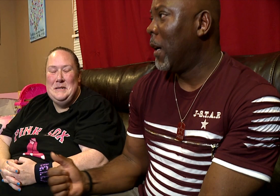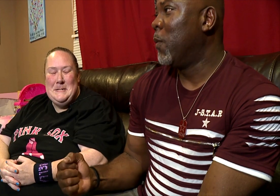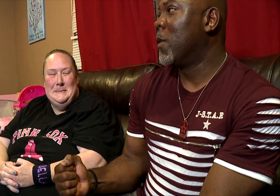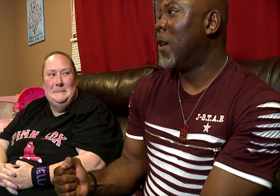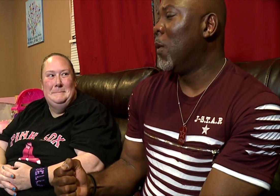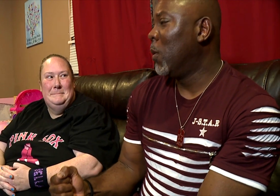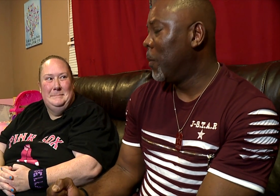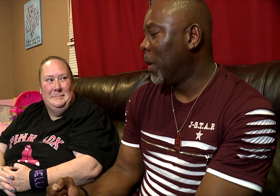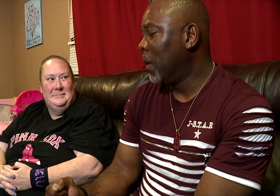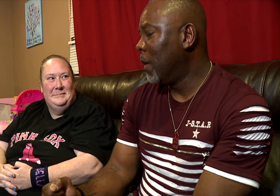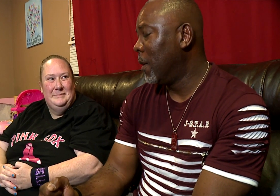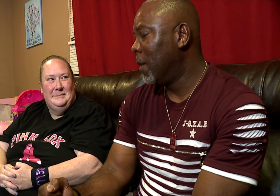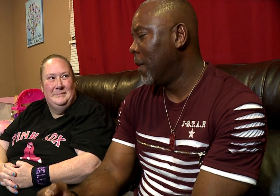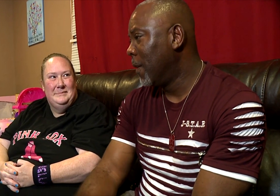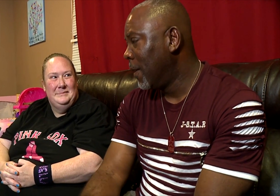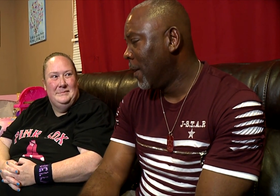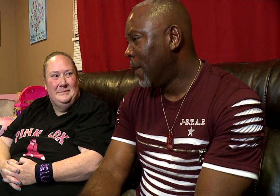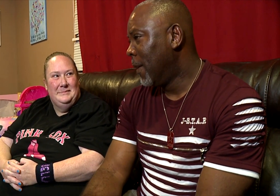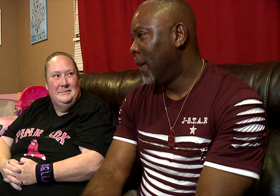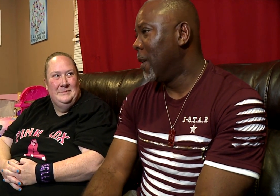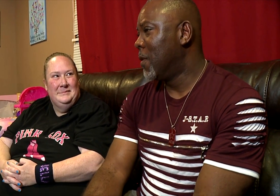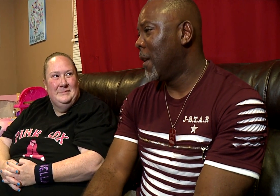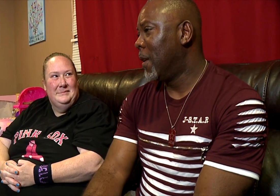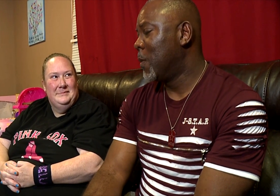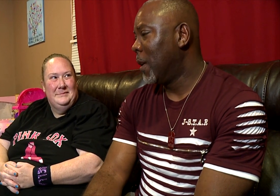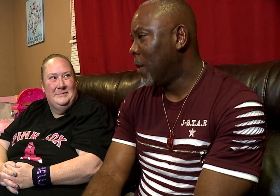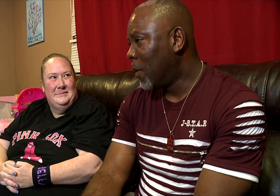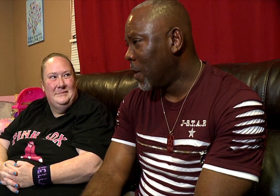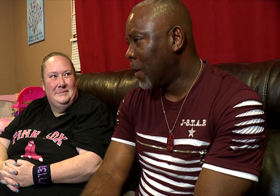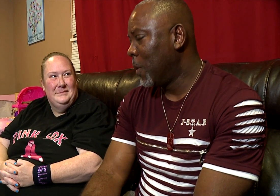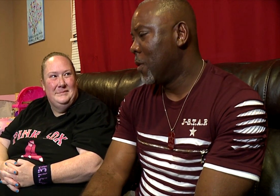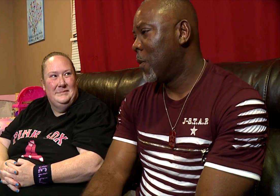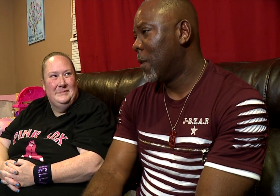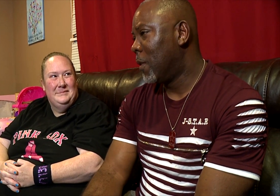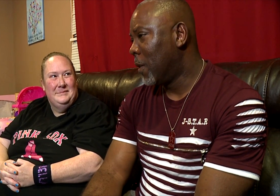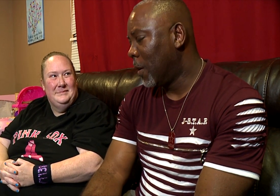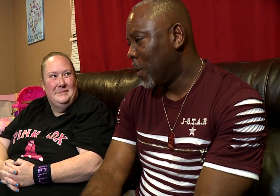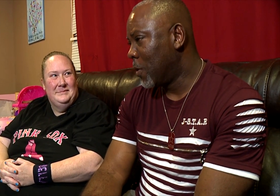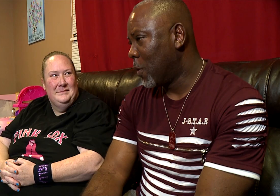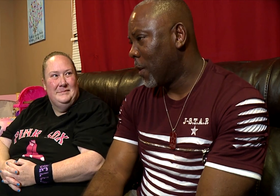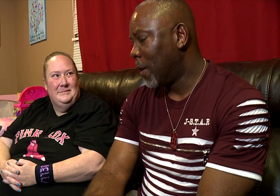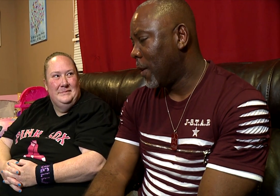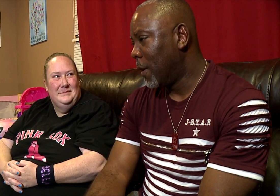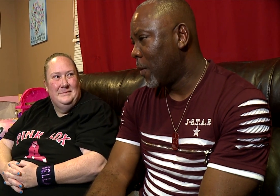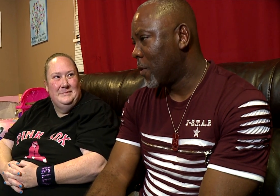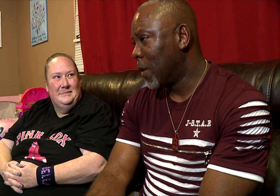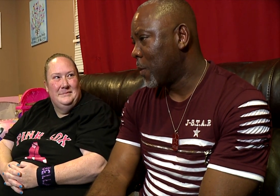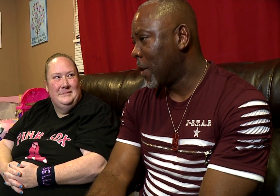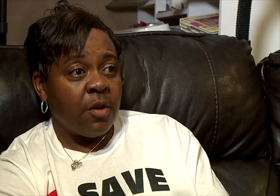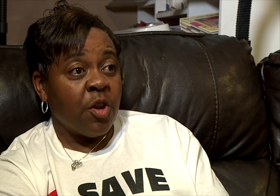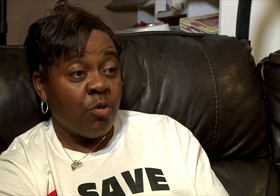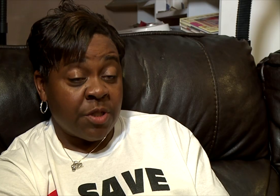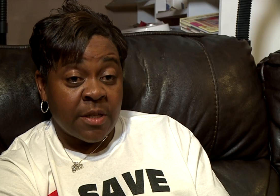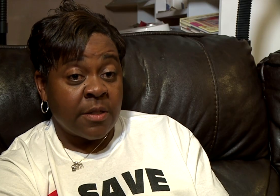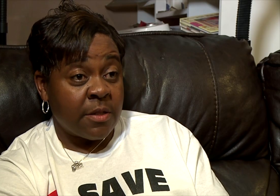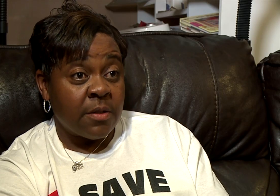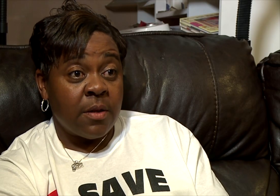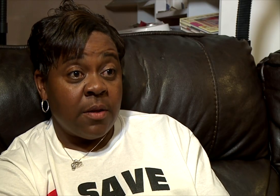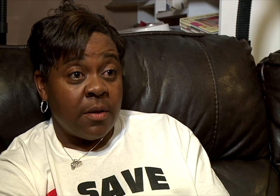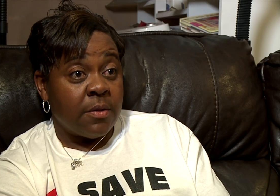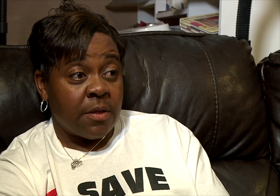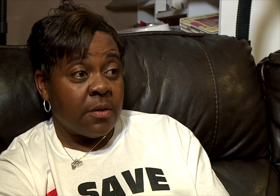and my wife was holding me. And inside I'm saying, Lord, give me strength, Lord, give me strength. You would have to know